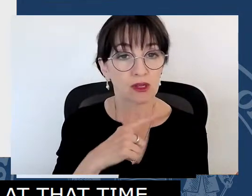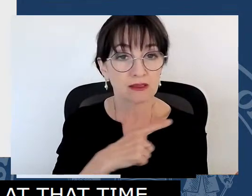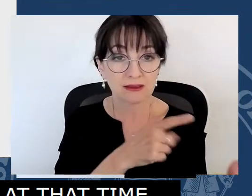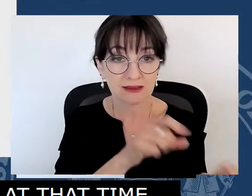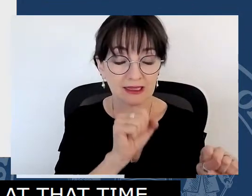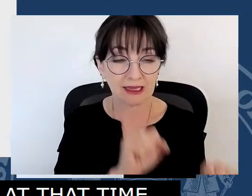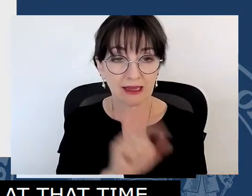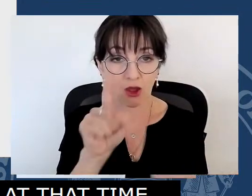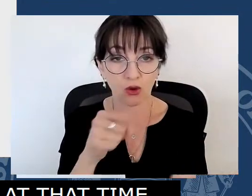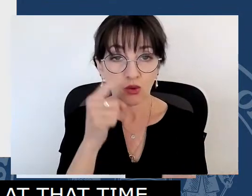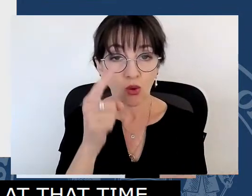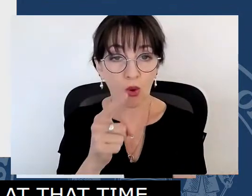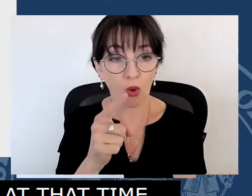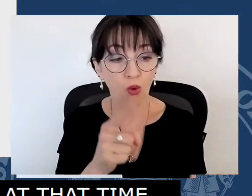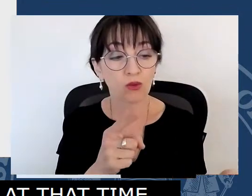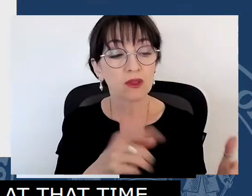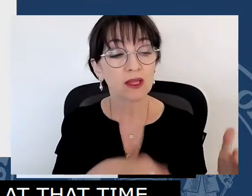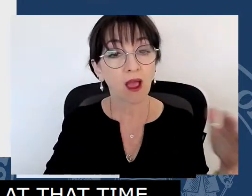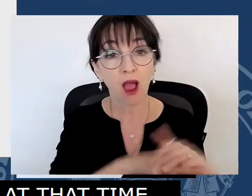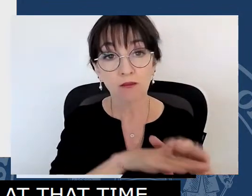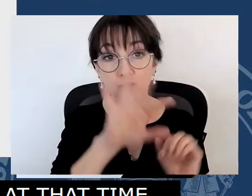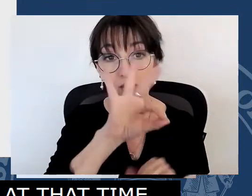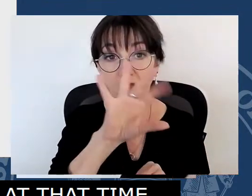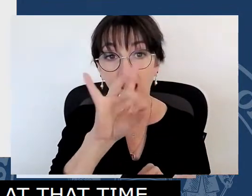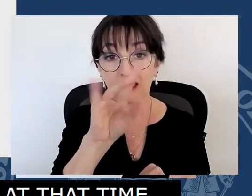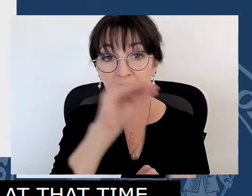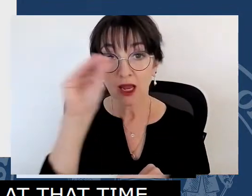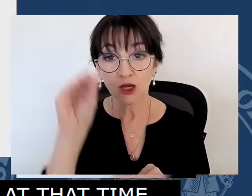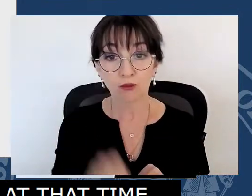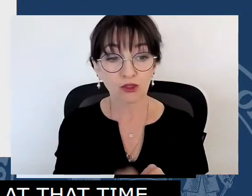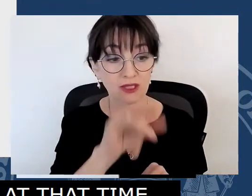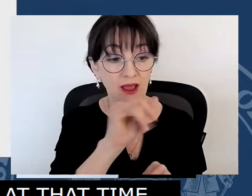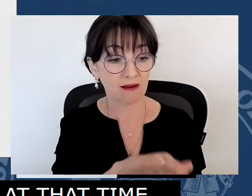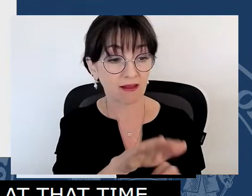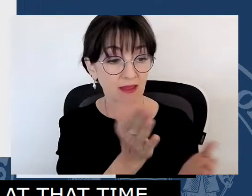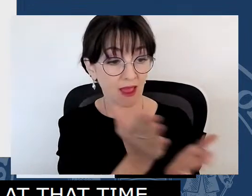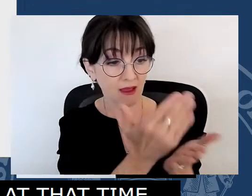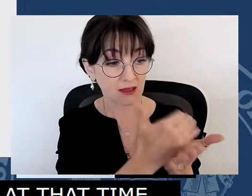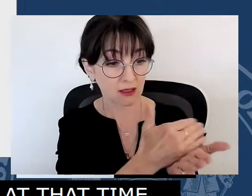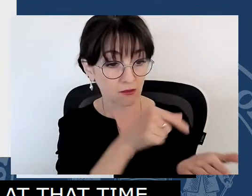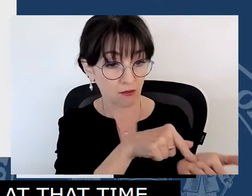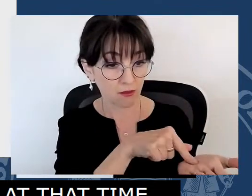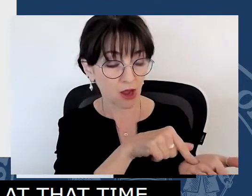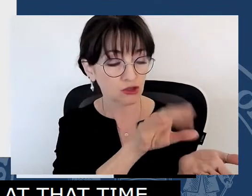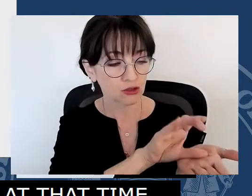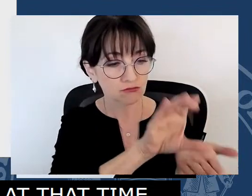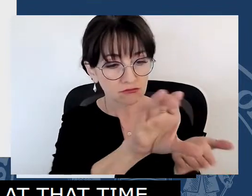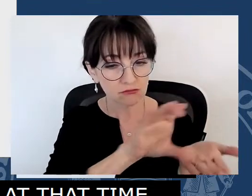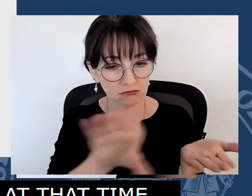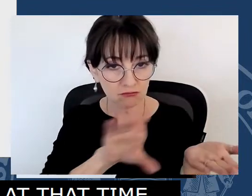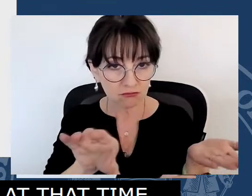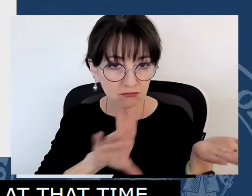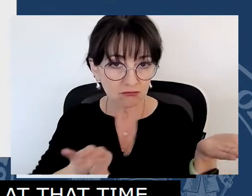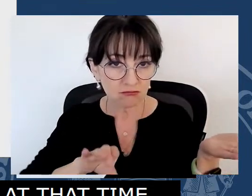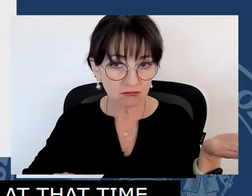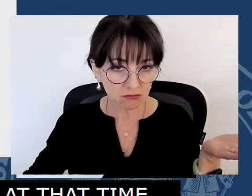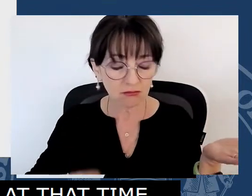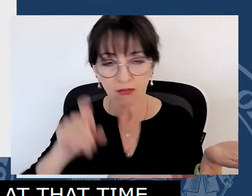98% of those estimated revenues. So you've got 7%, 5% in the rainy day fund,